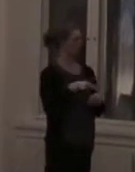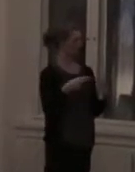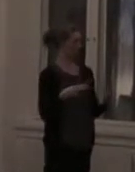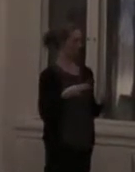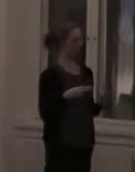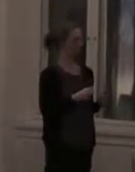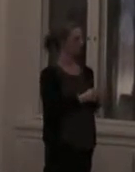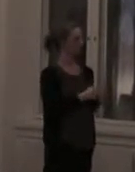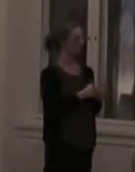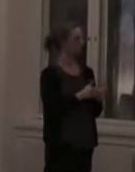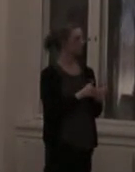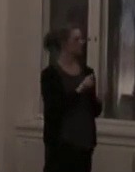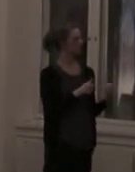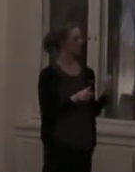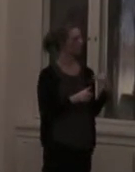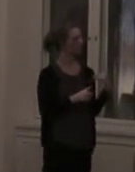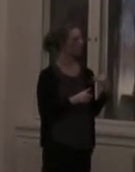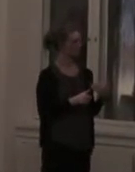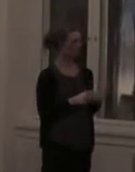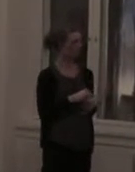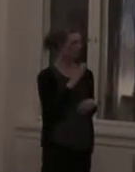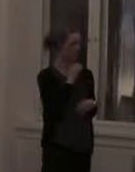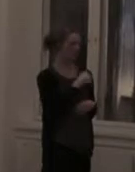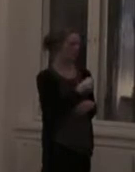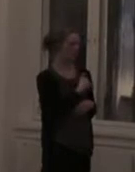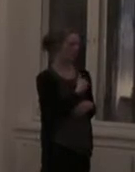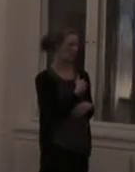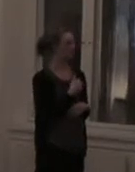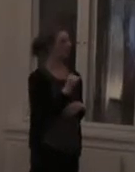asked me if she could talk to me in private.